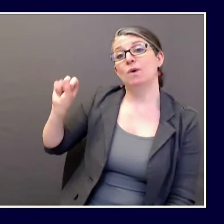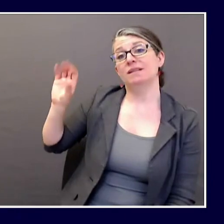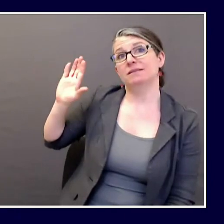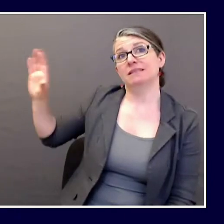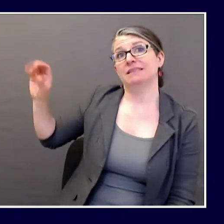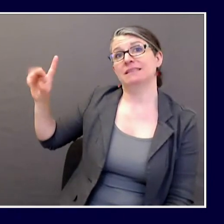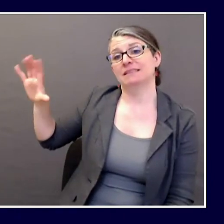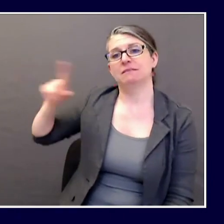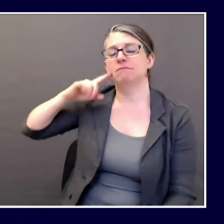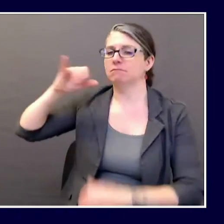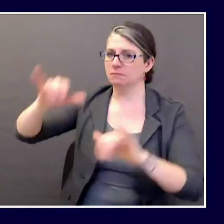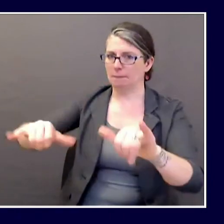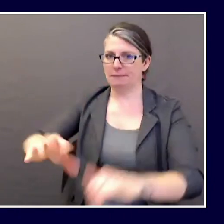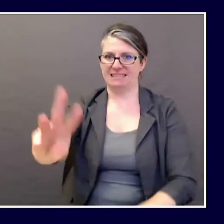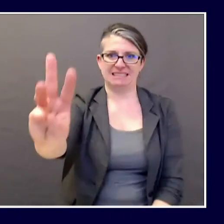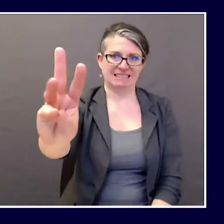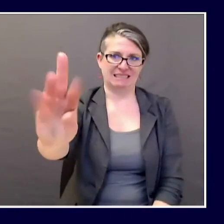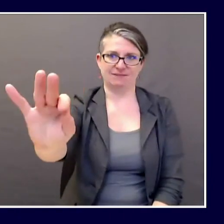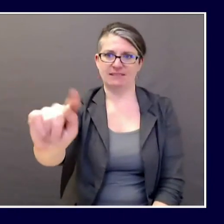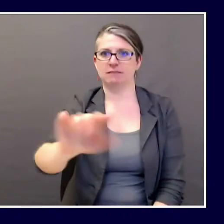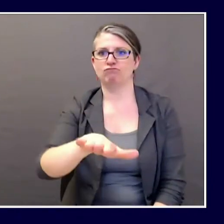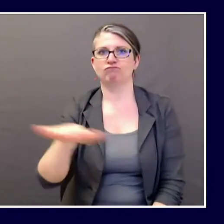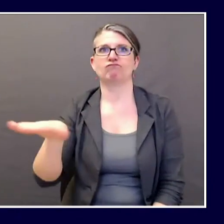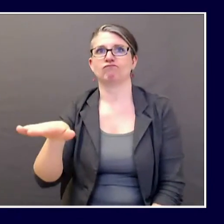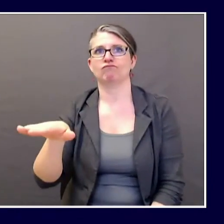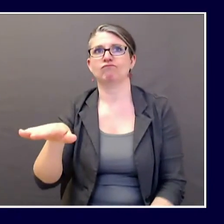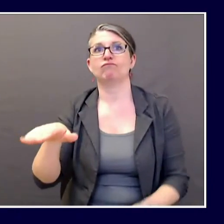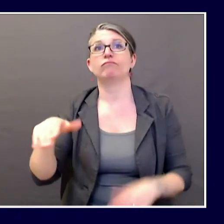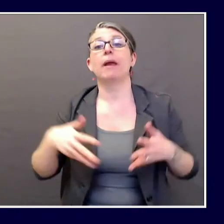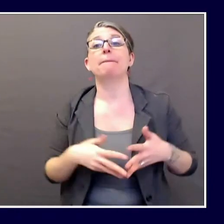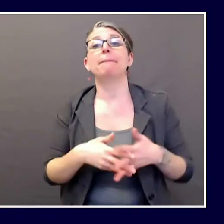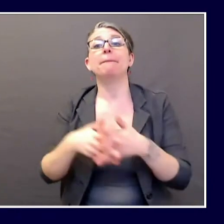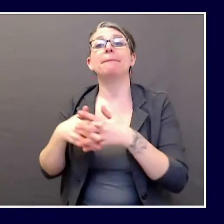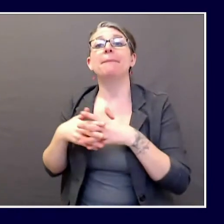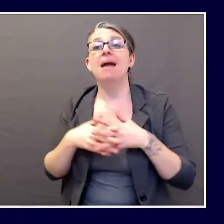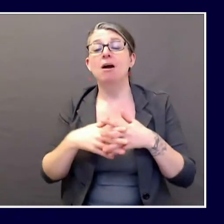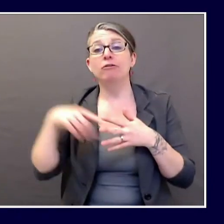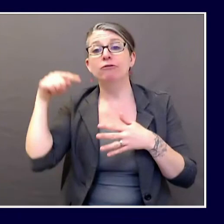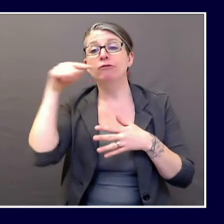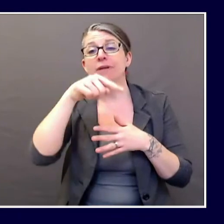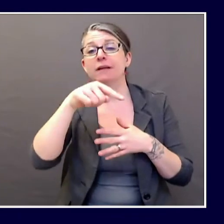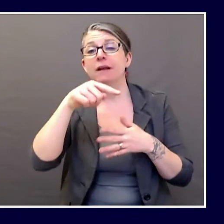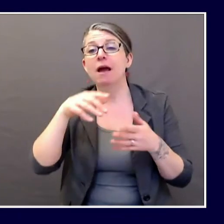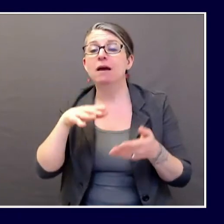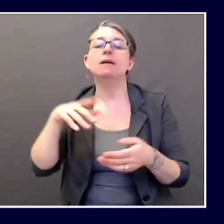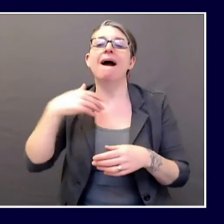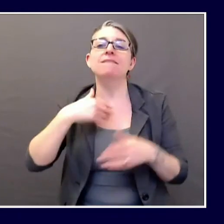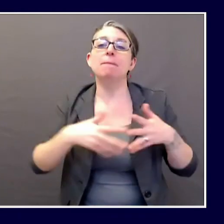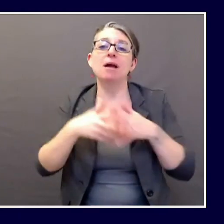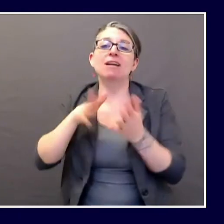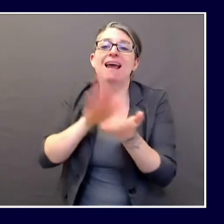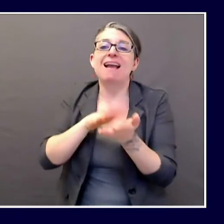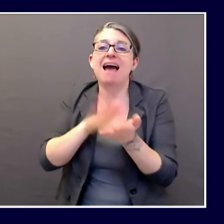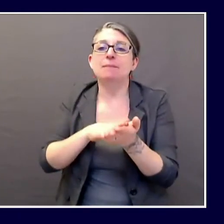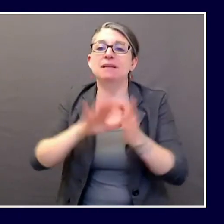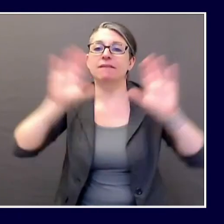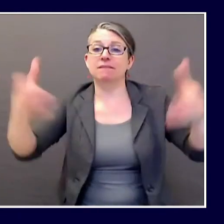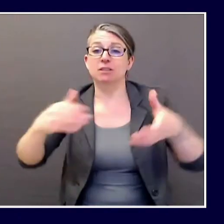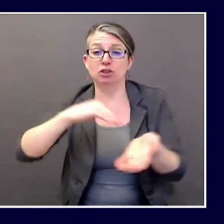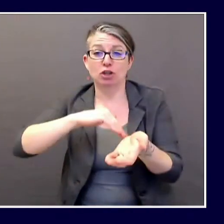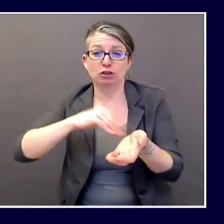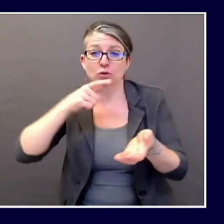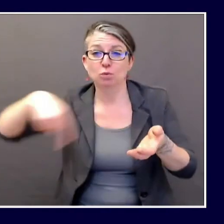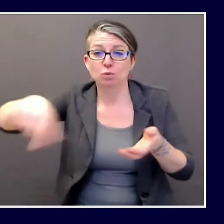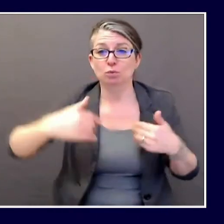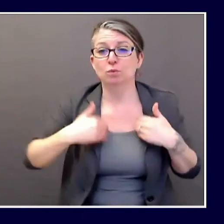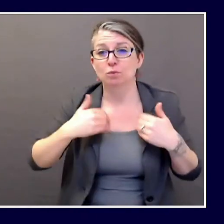3 feet was something that was acceptable. We ourselves looked at that same literature, and I myself came to that same conclusion,